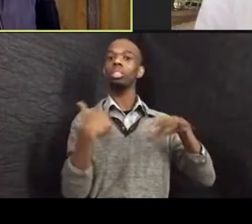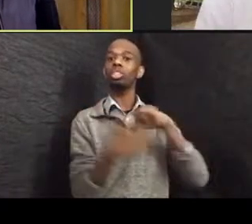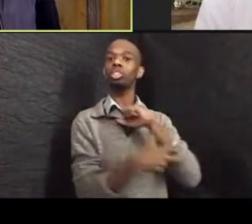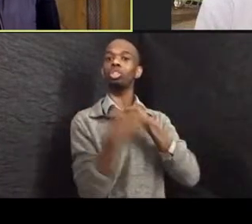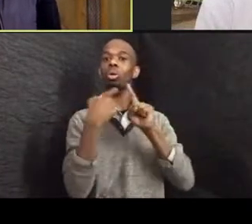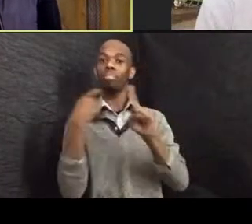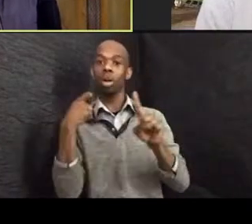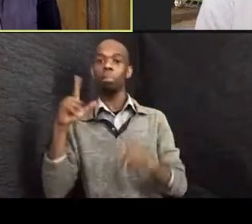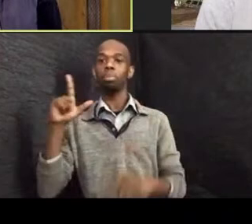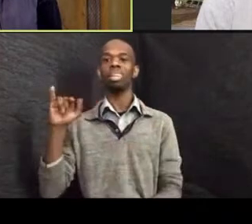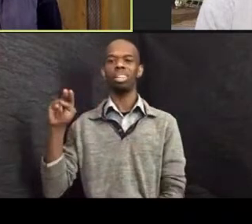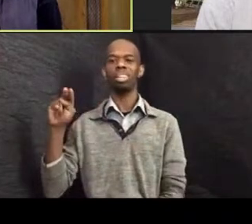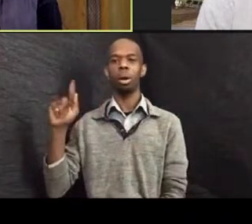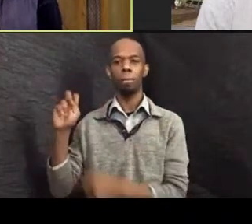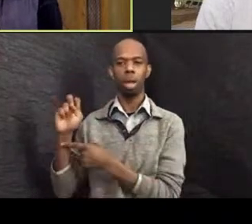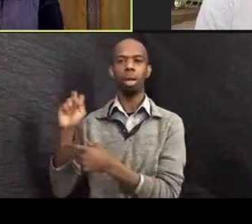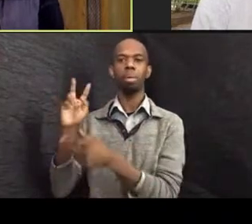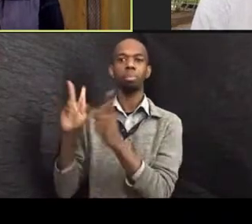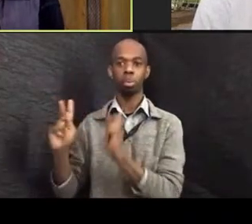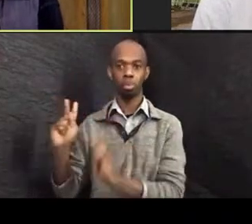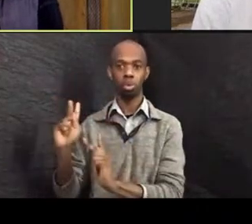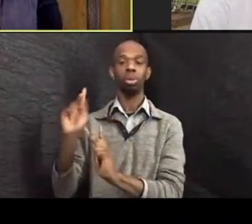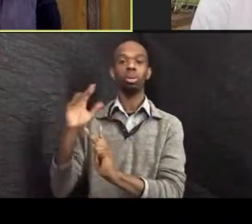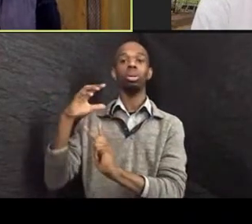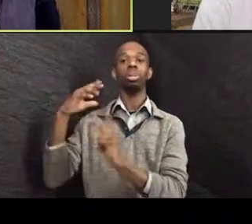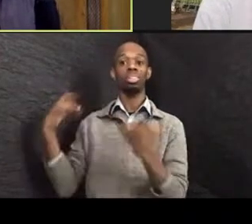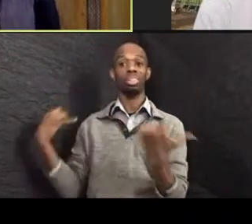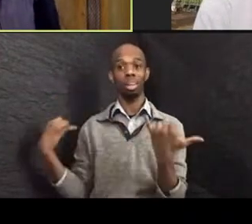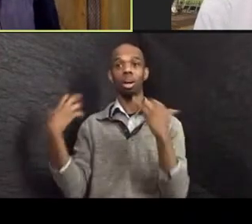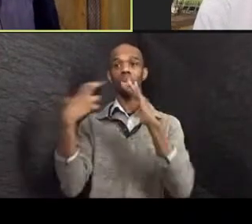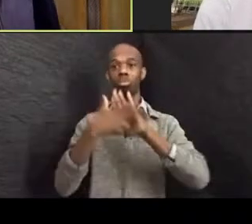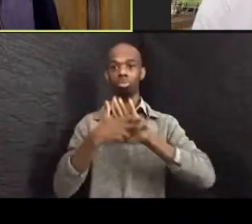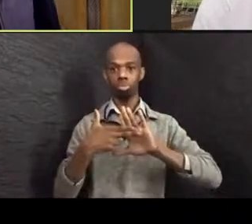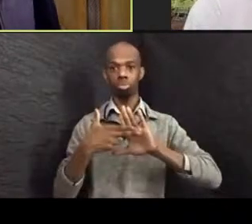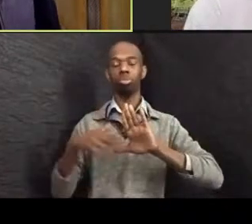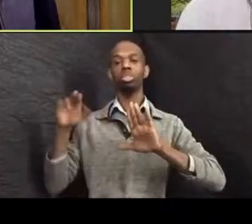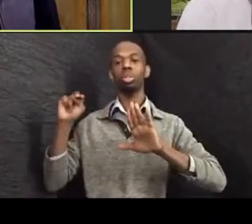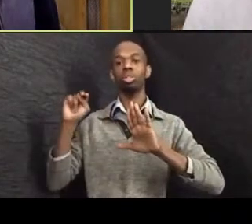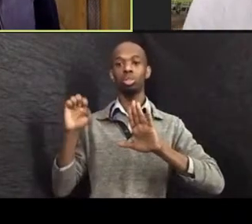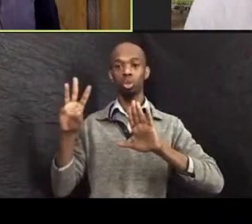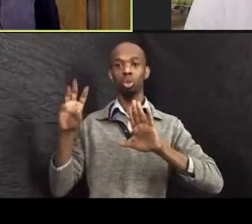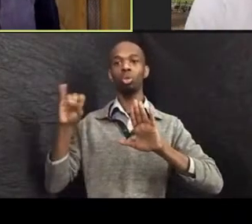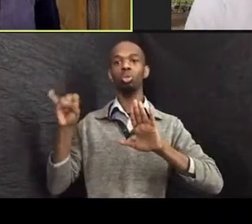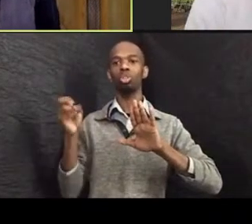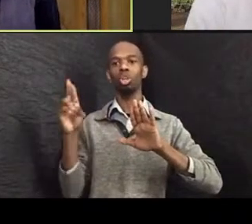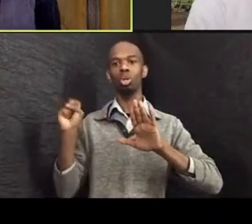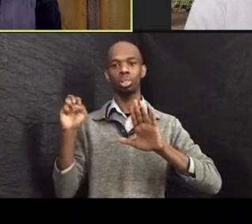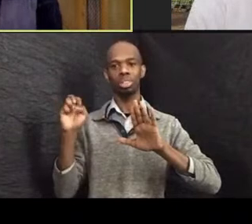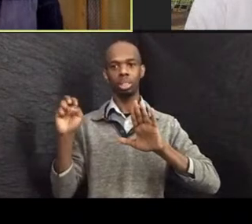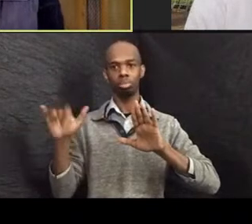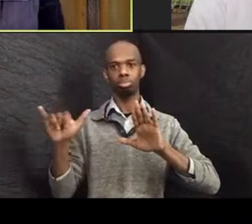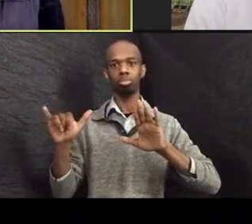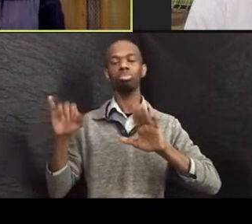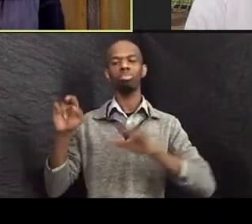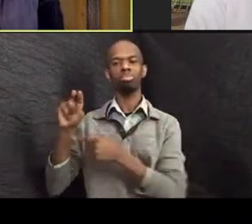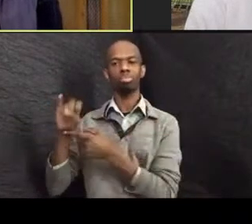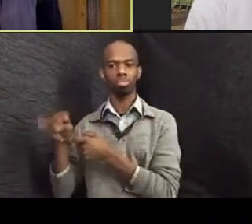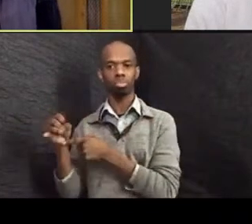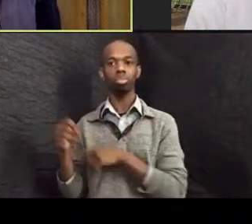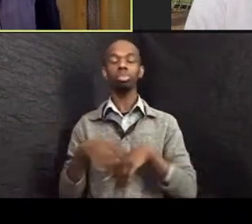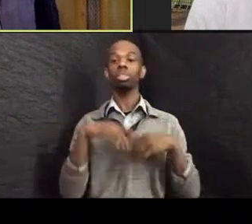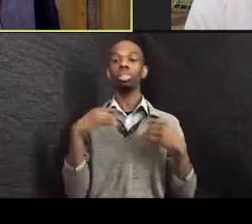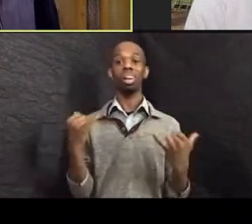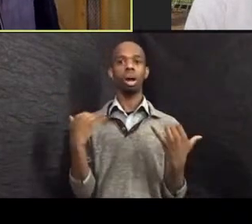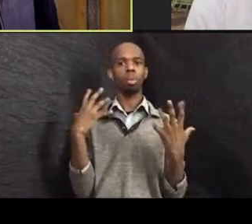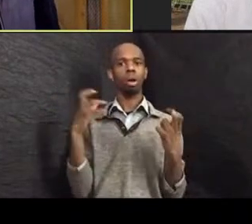Lenape people, known as Teaneck, New Jersey. As I acknowledge the Lenape, I